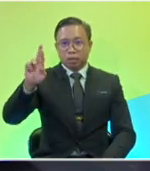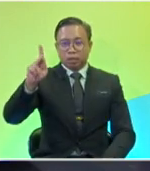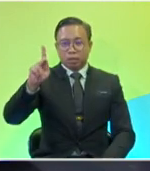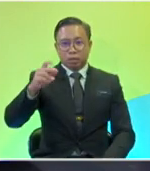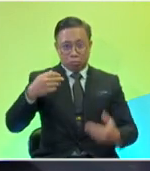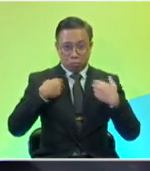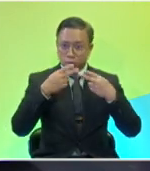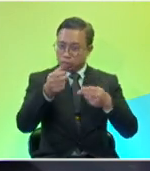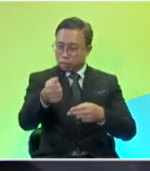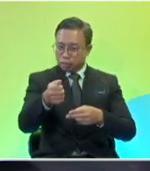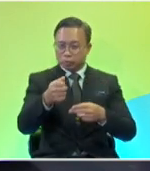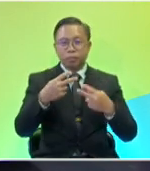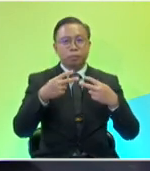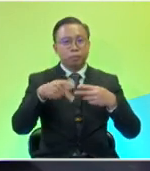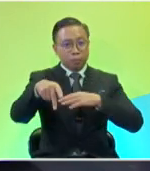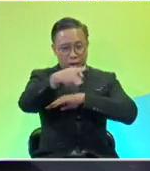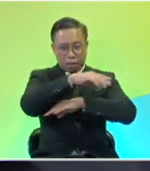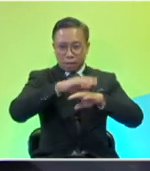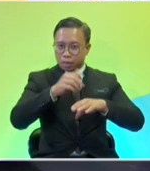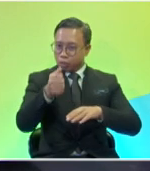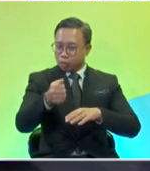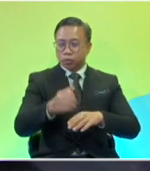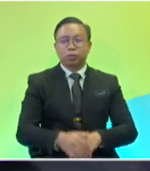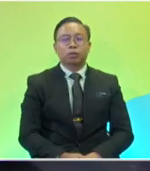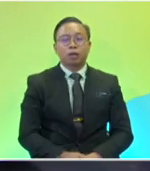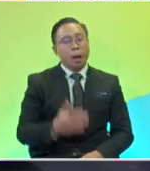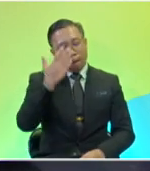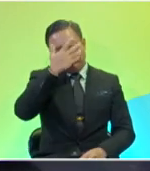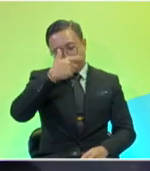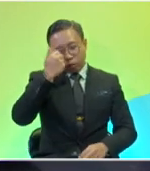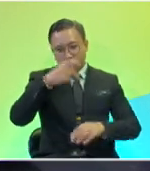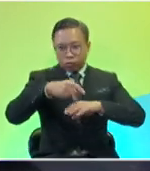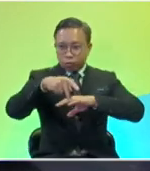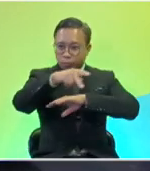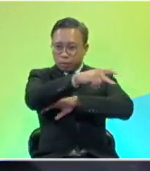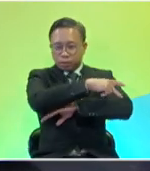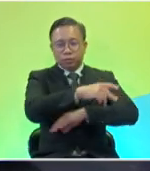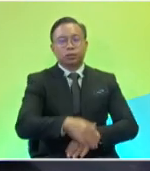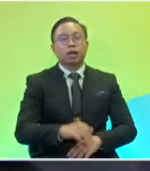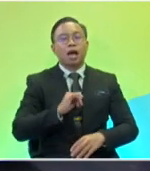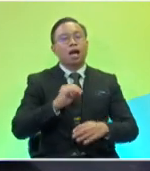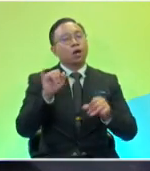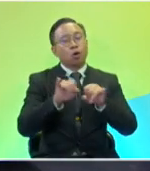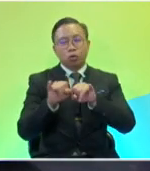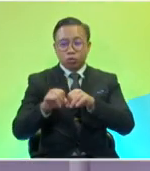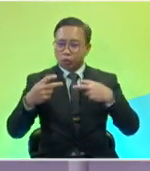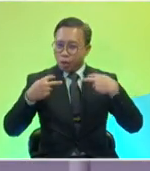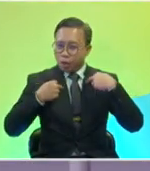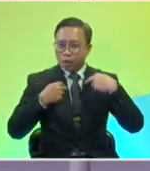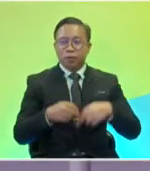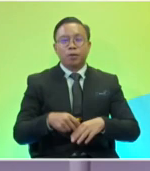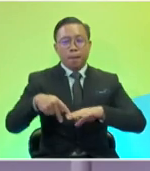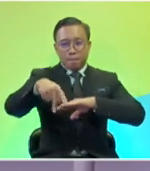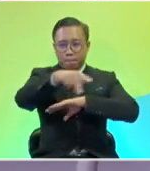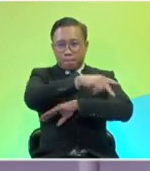your? Yes, I do. Bingo I cards? Have it here. It's a beautiful park, okay. A treehouse. I also have a park